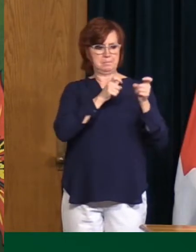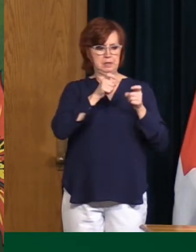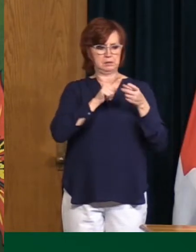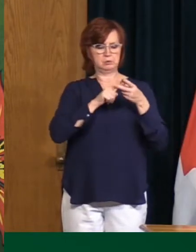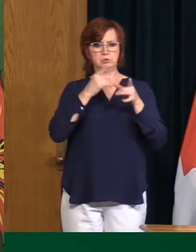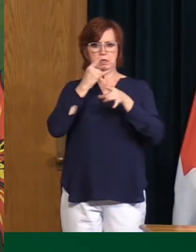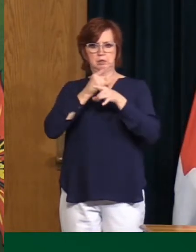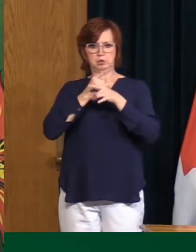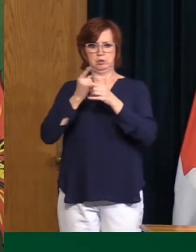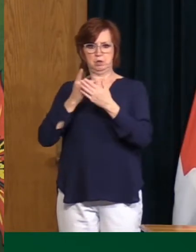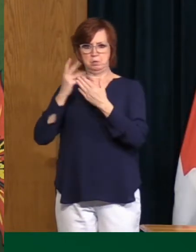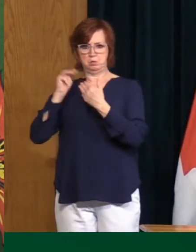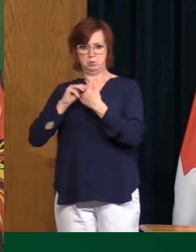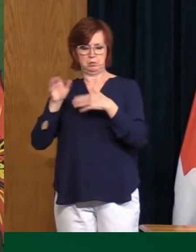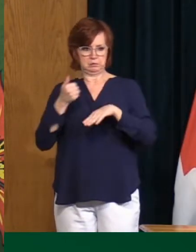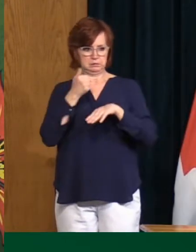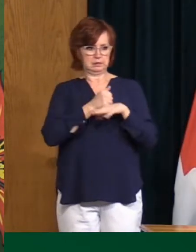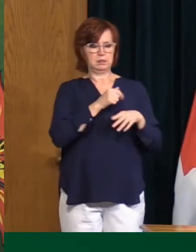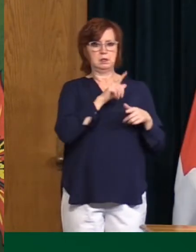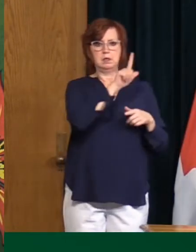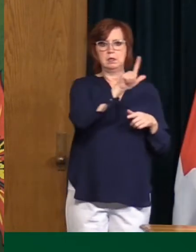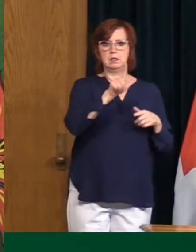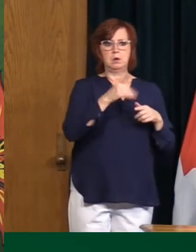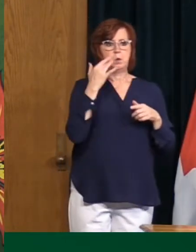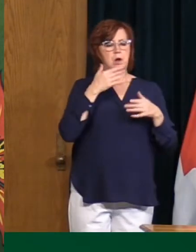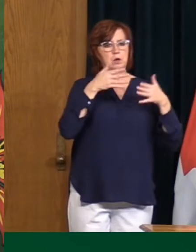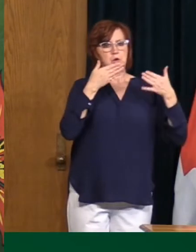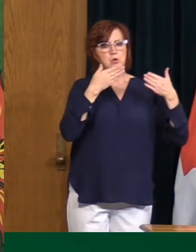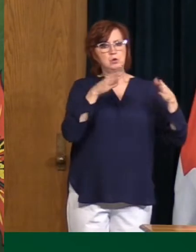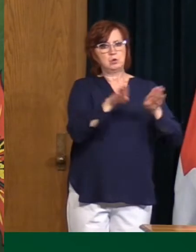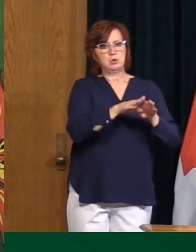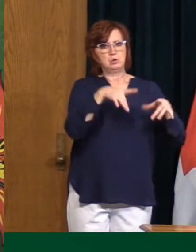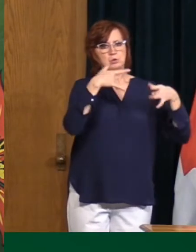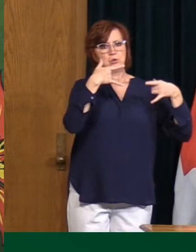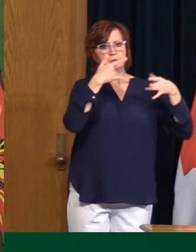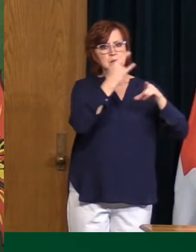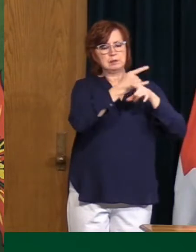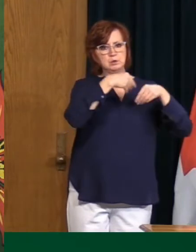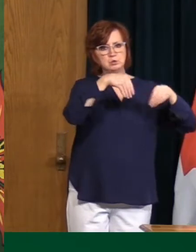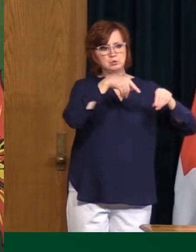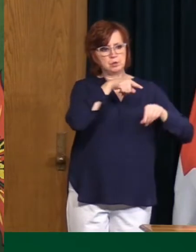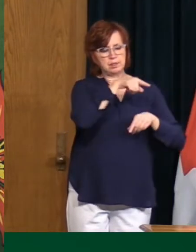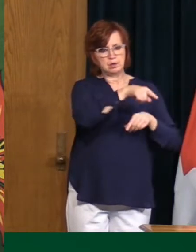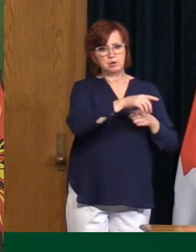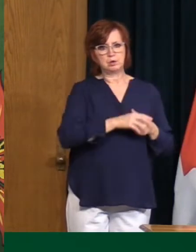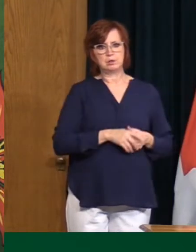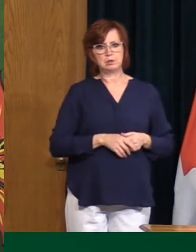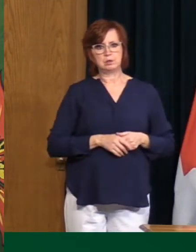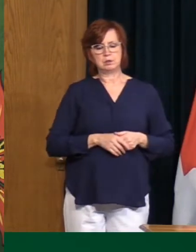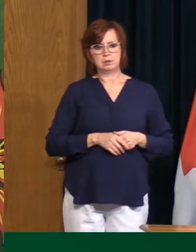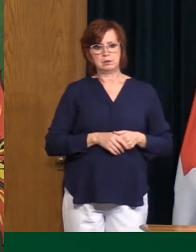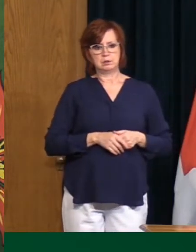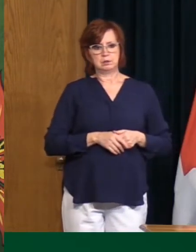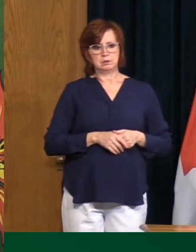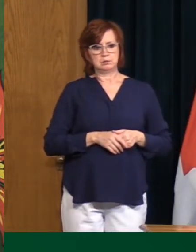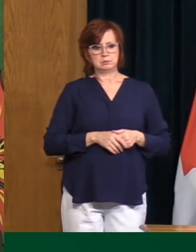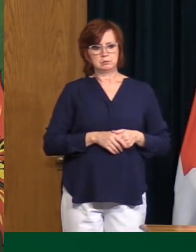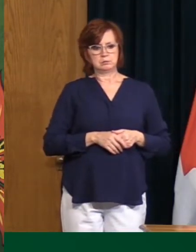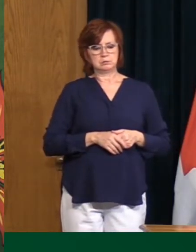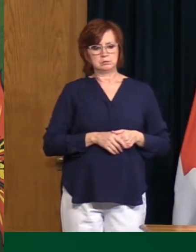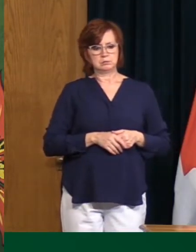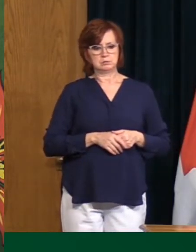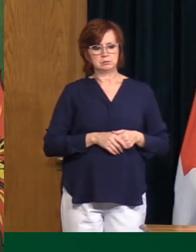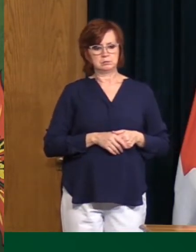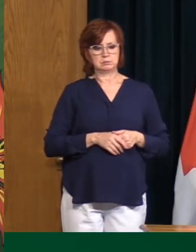place in the Loche community with the closure of the liquor stores. So it's trying to look at health from multiple different aspects, not just